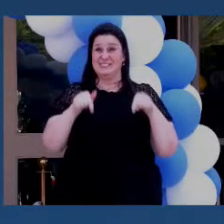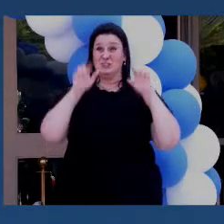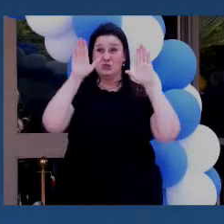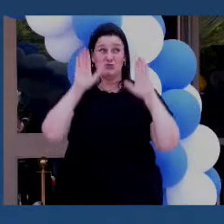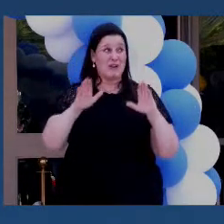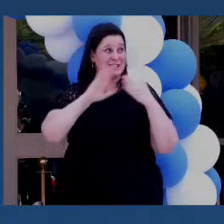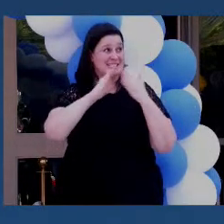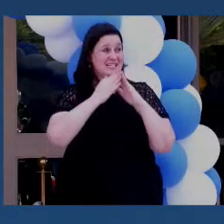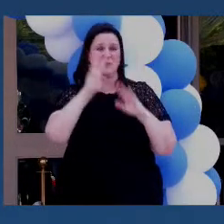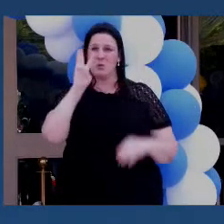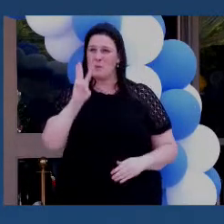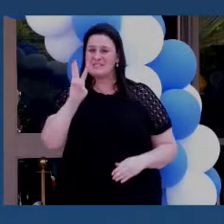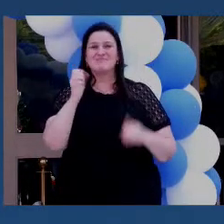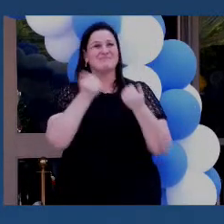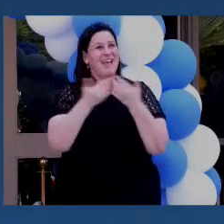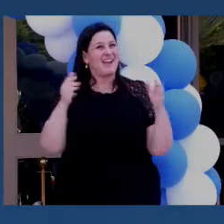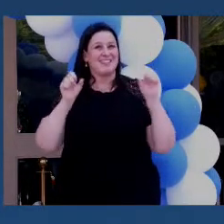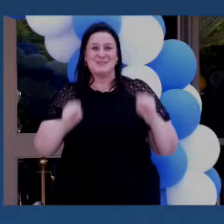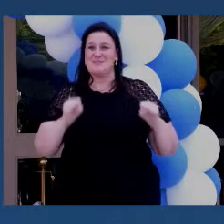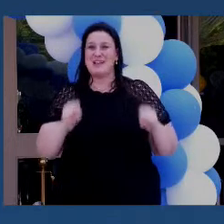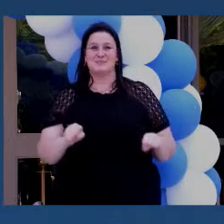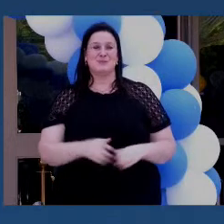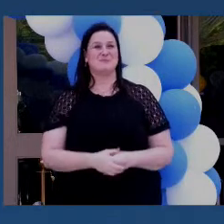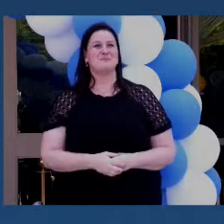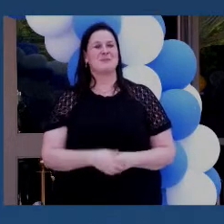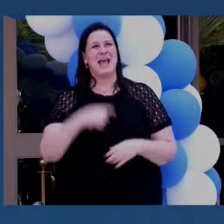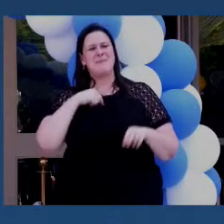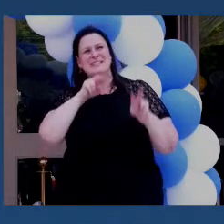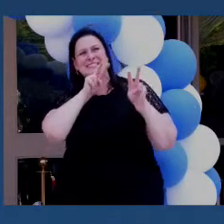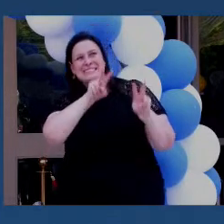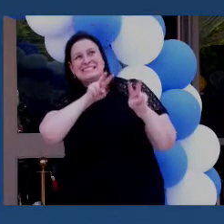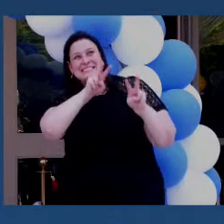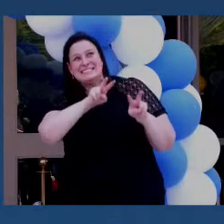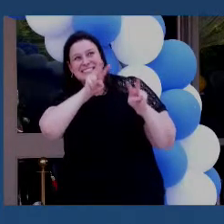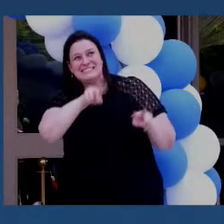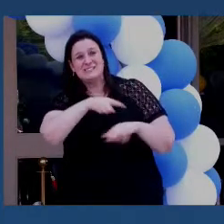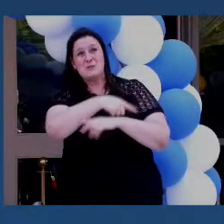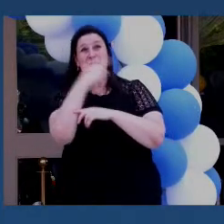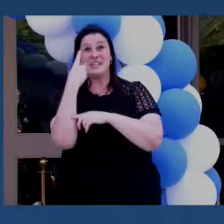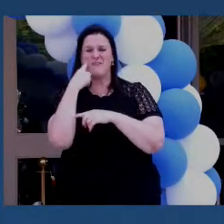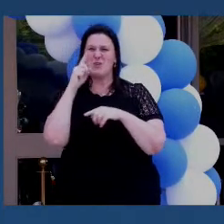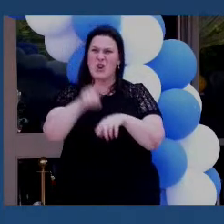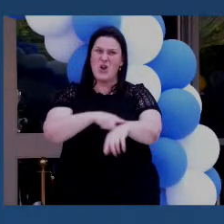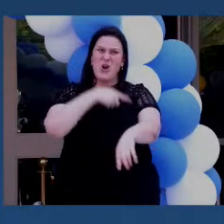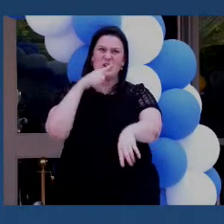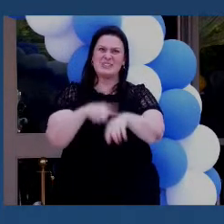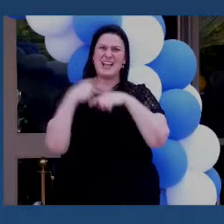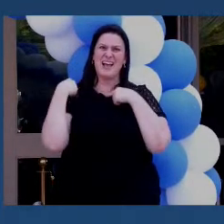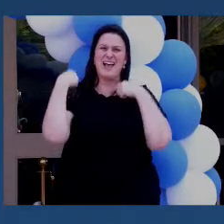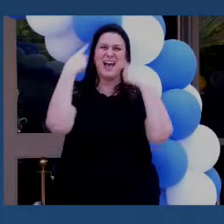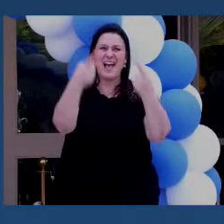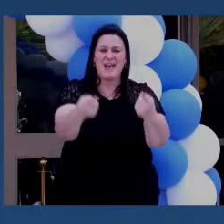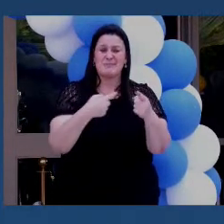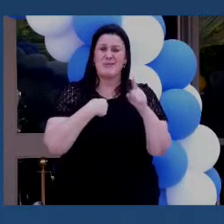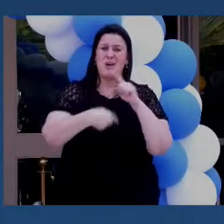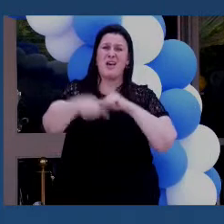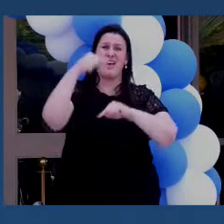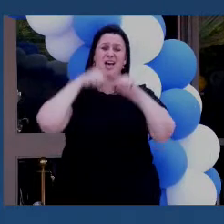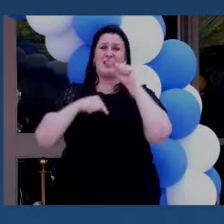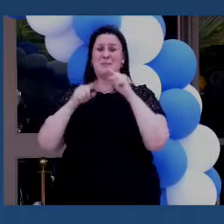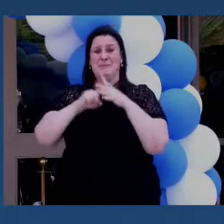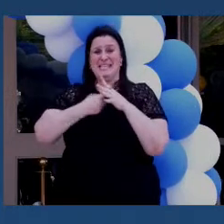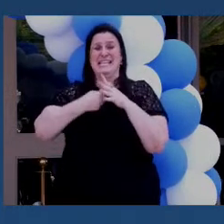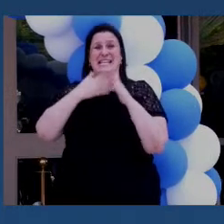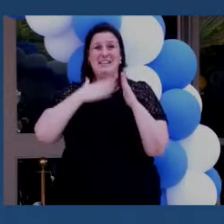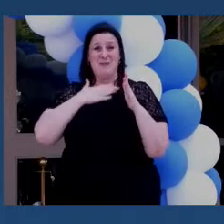city. I've been waiting for this day for a long time, all the way back to the start of my